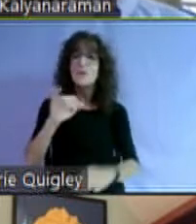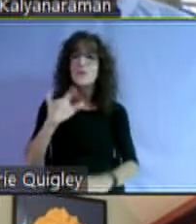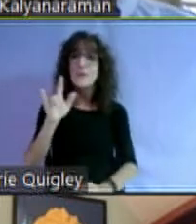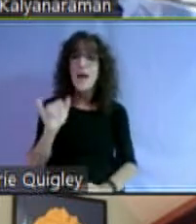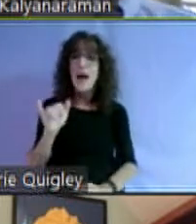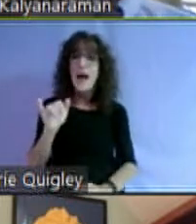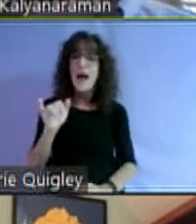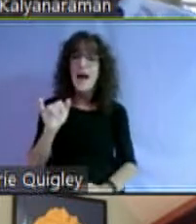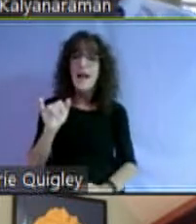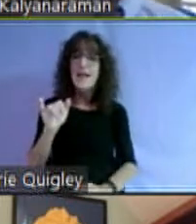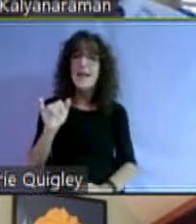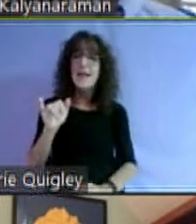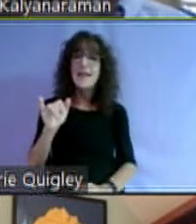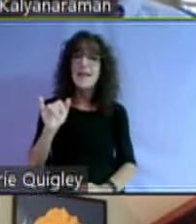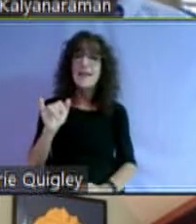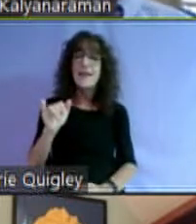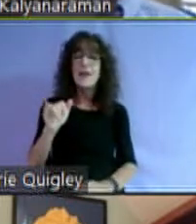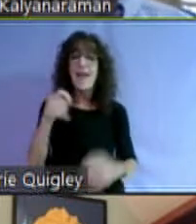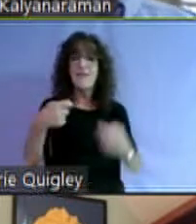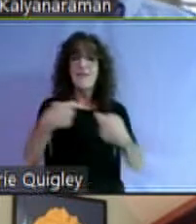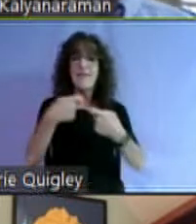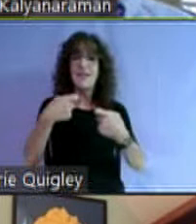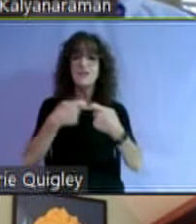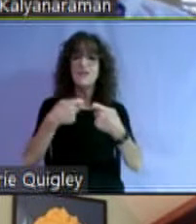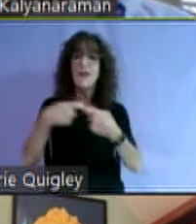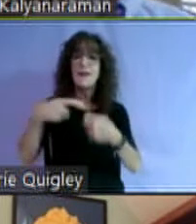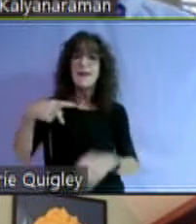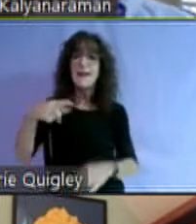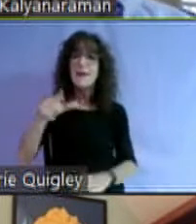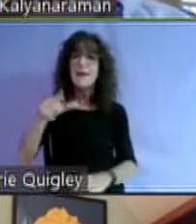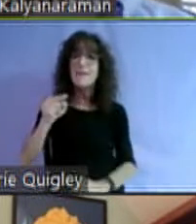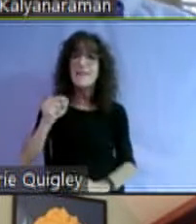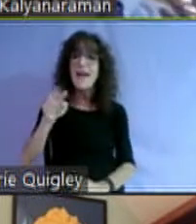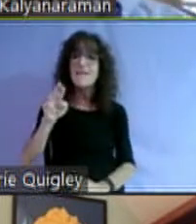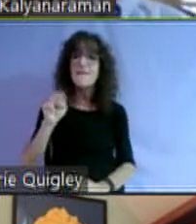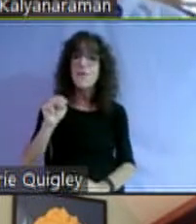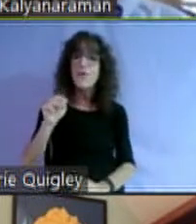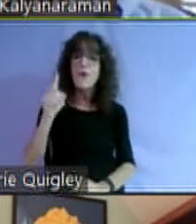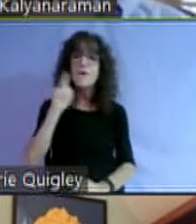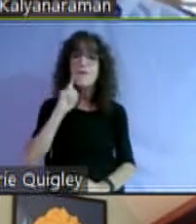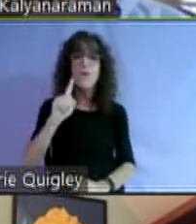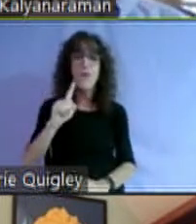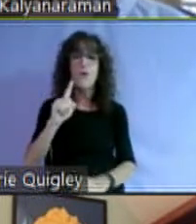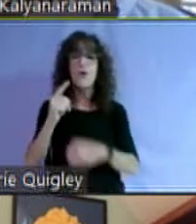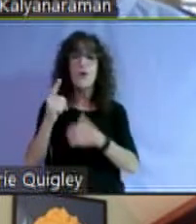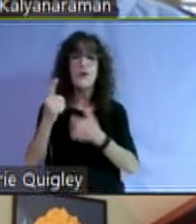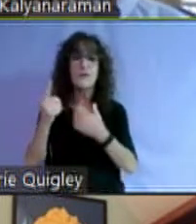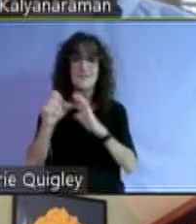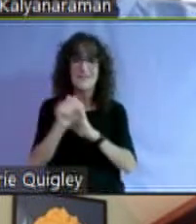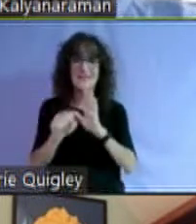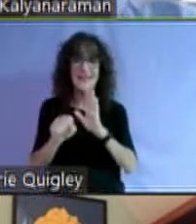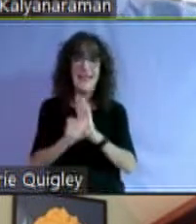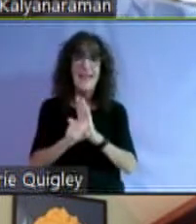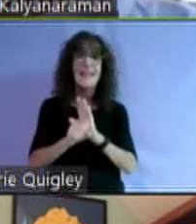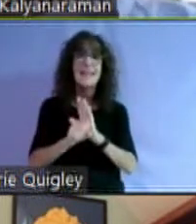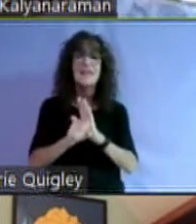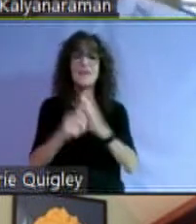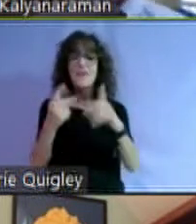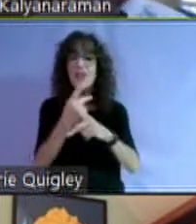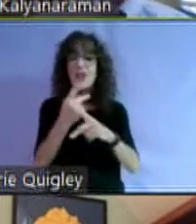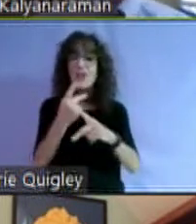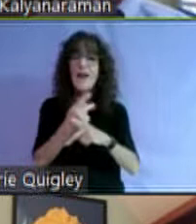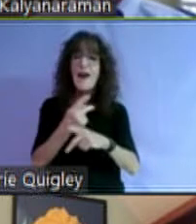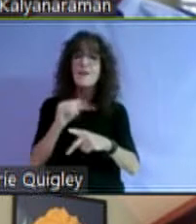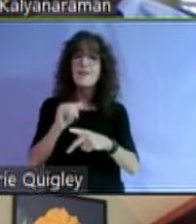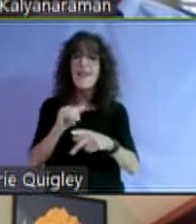a new electronic platform for counties in the state to put in the contact tracing data. So that's why we can only go back